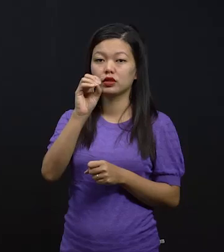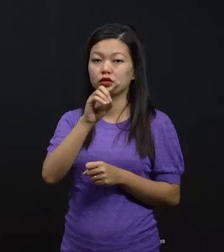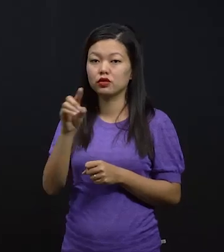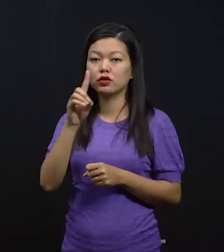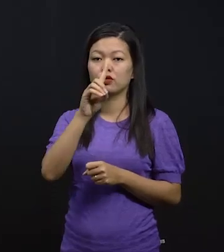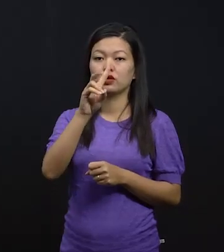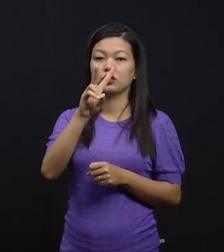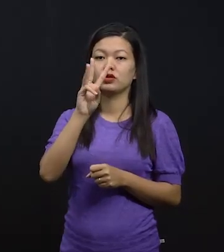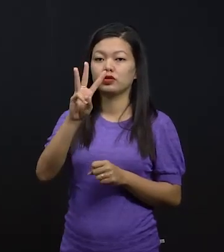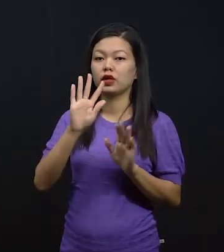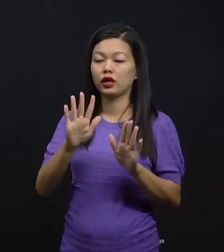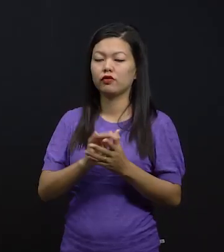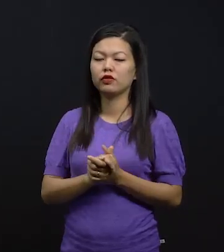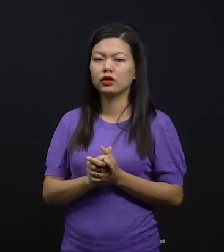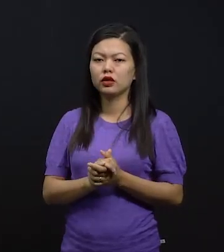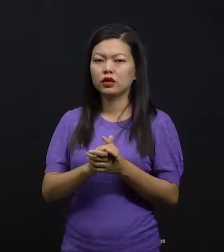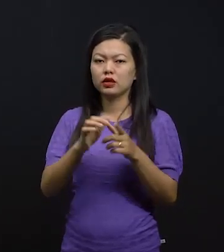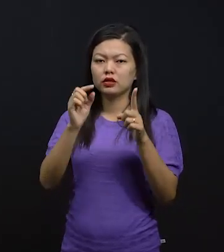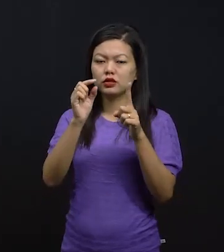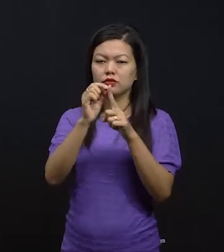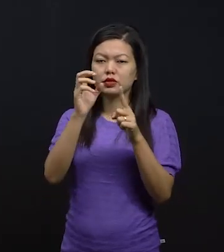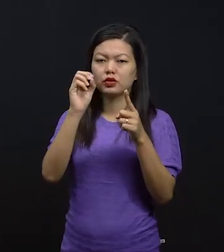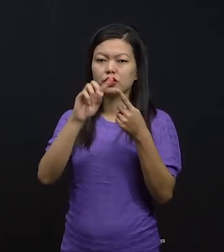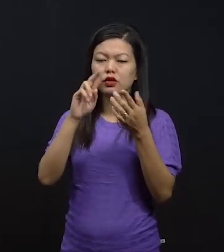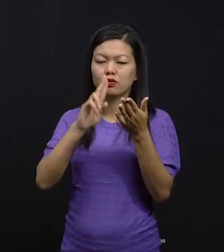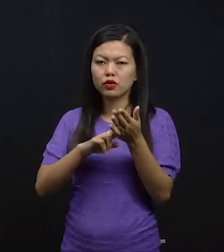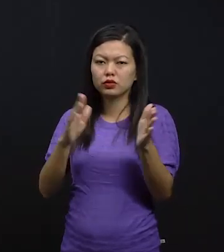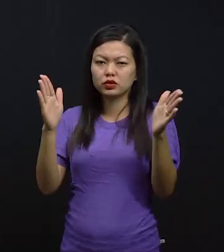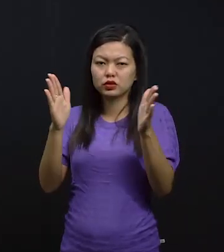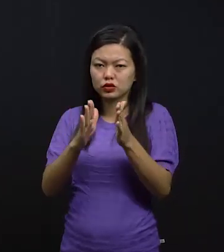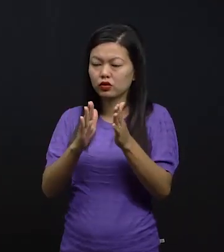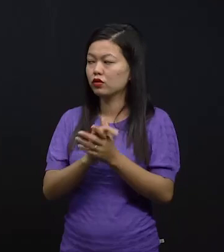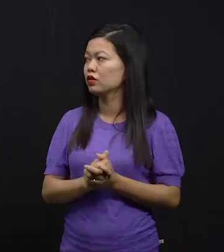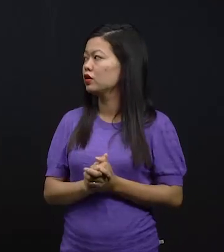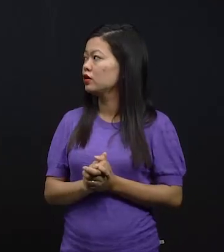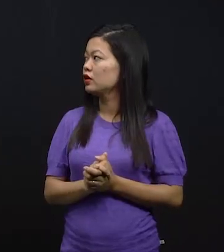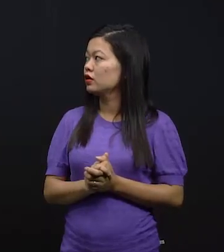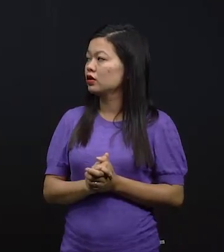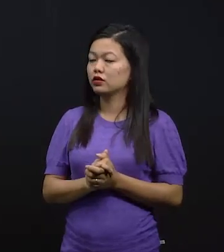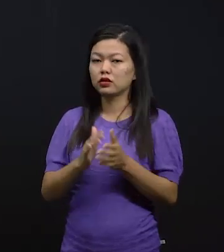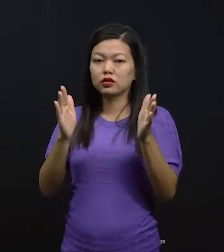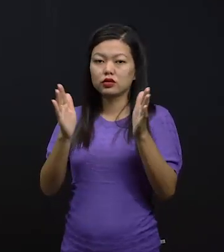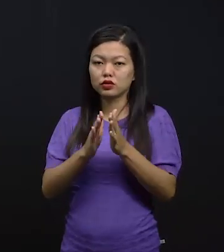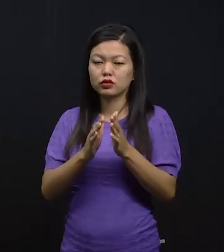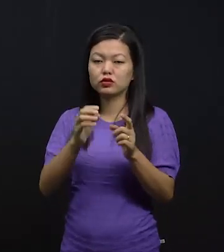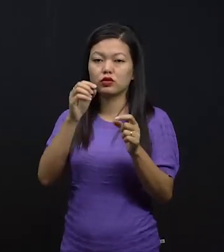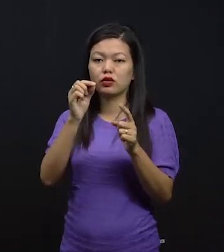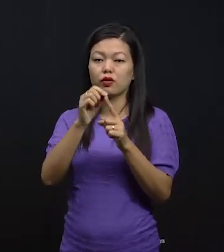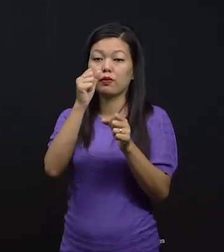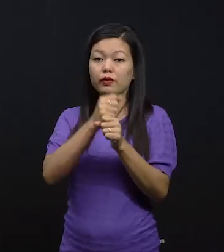but anything related to the poem will be found in between page number 120 to